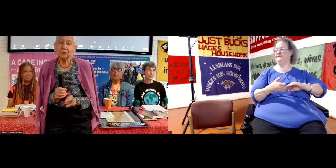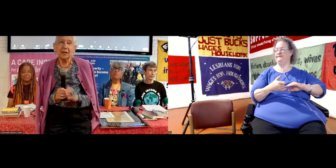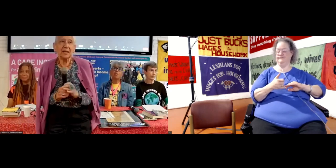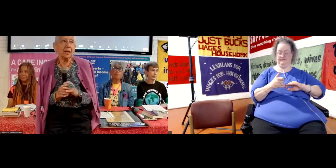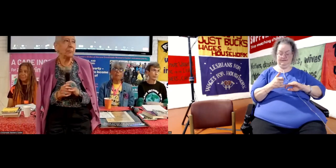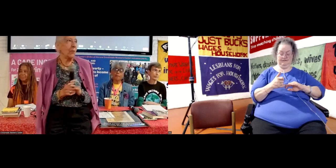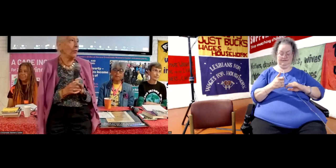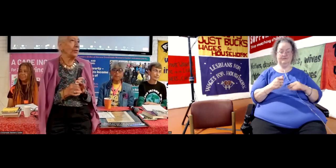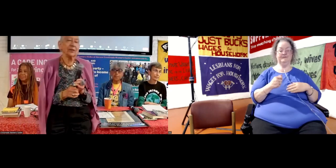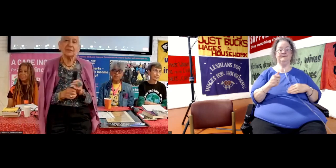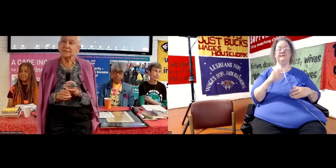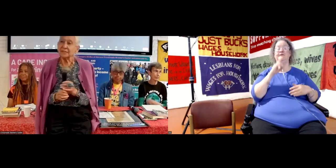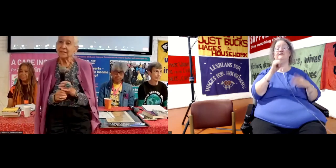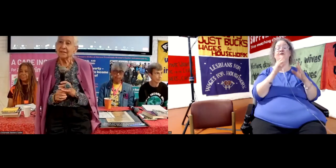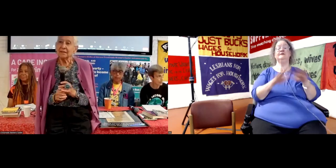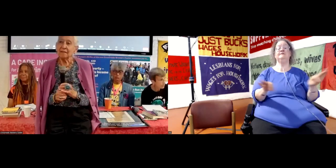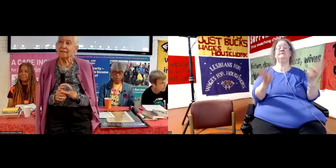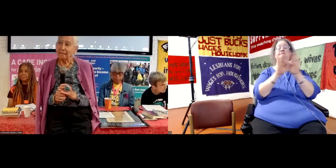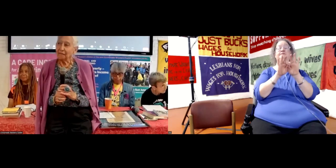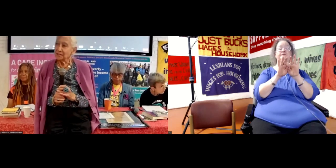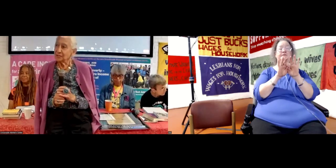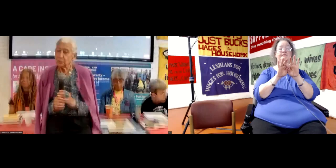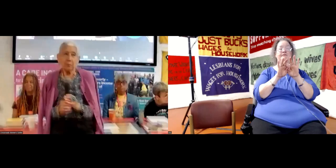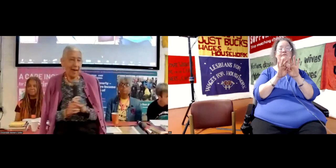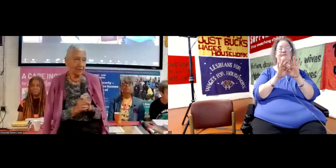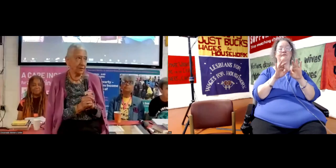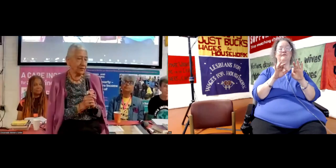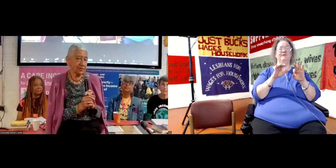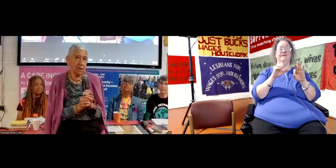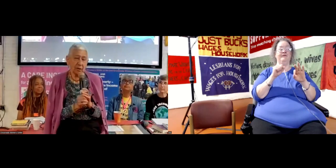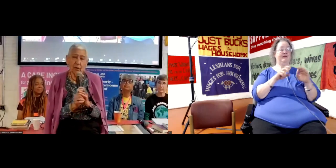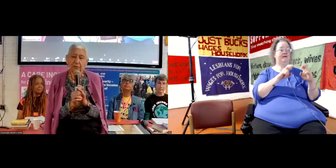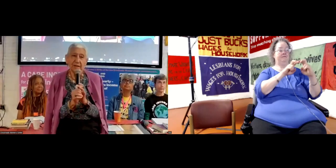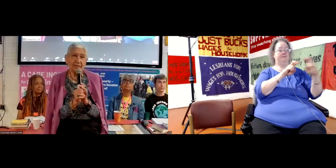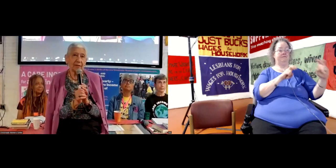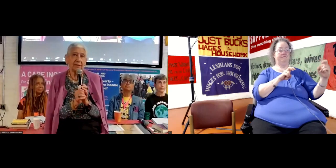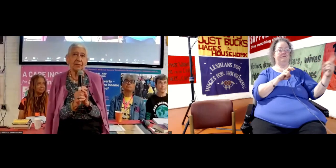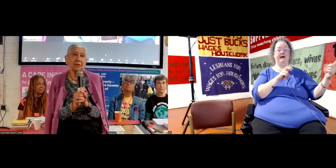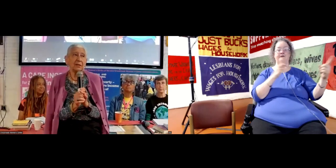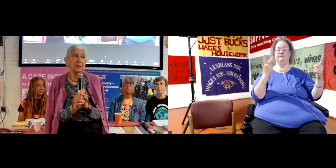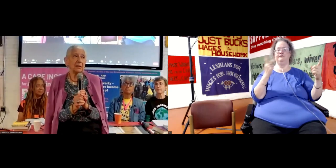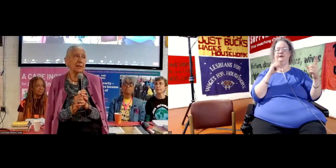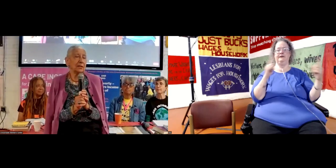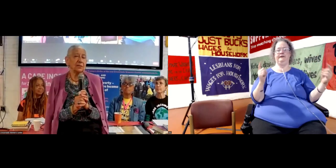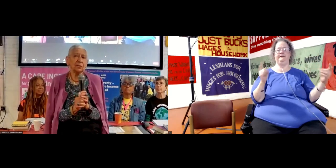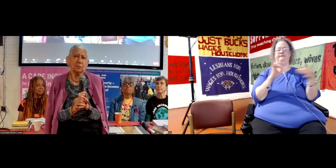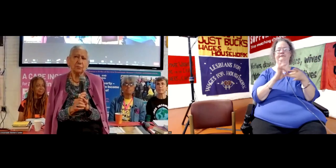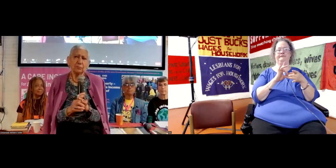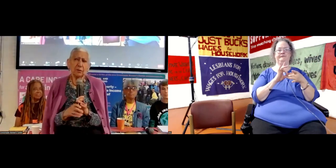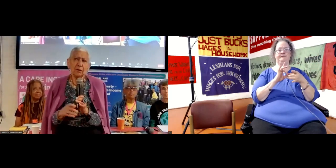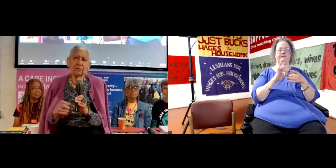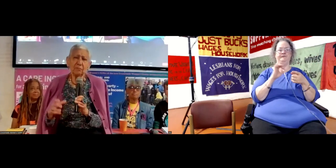And it's really important that these two panels go together